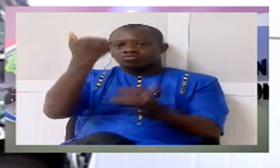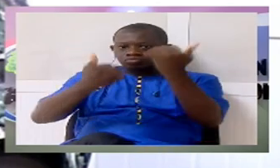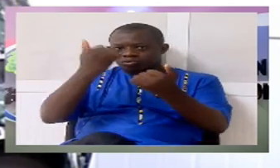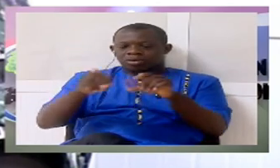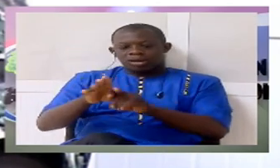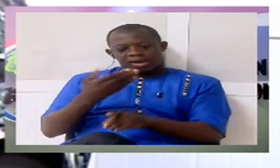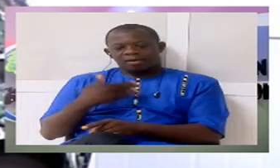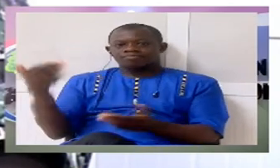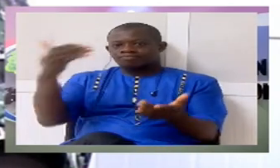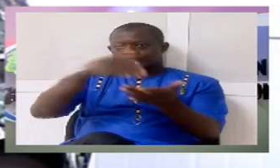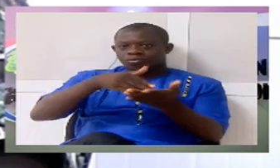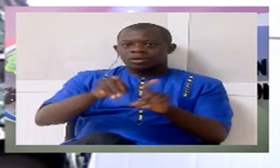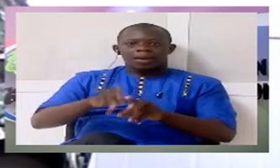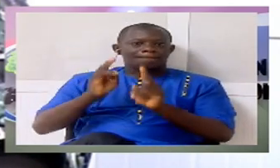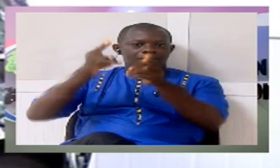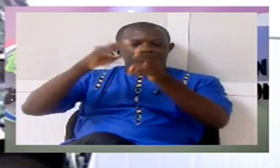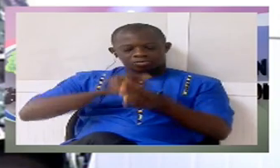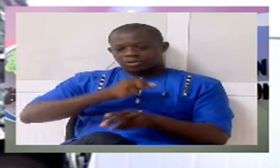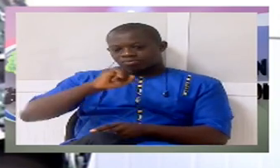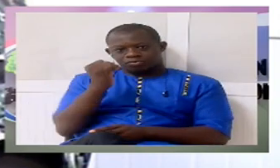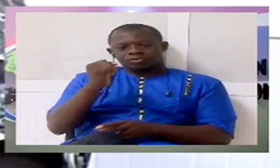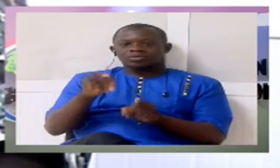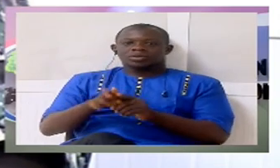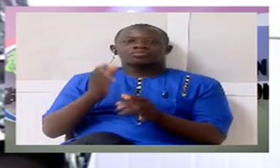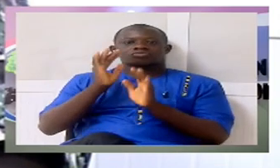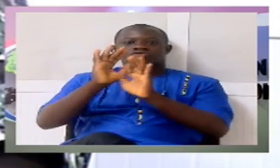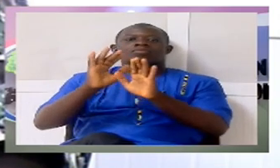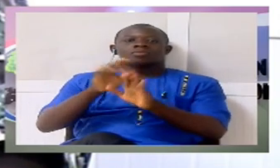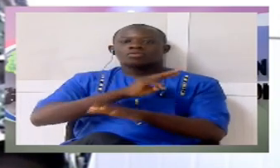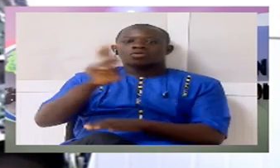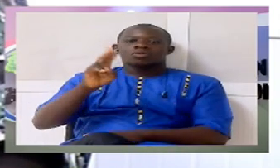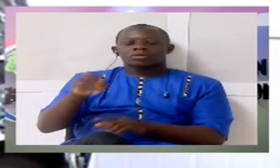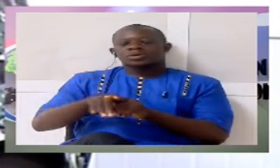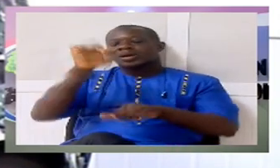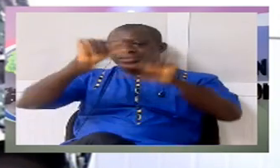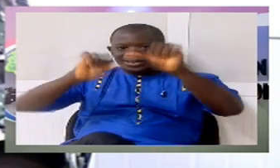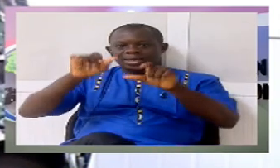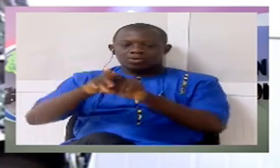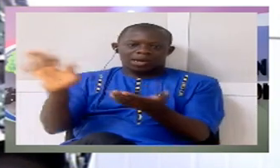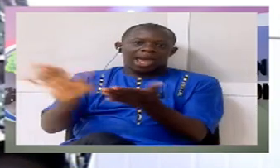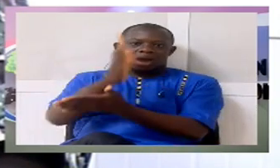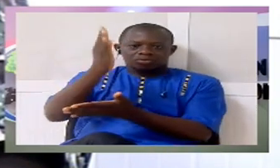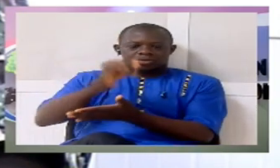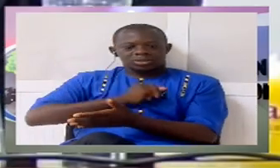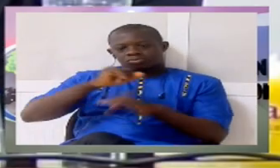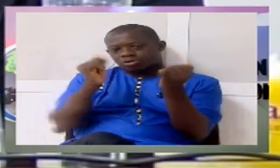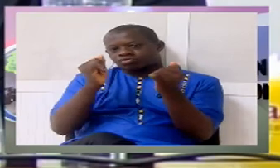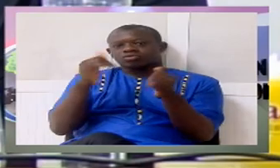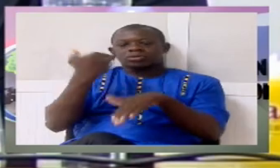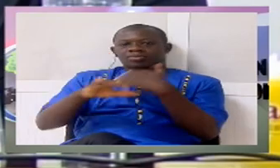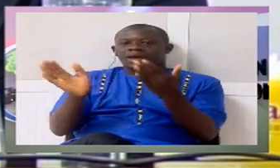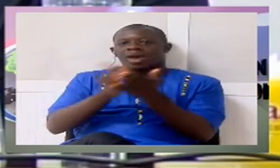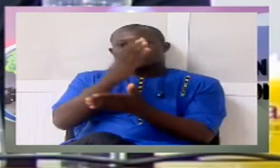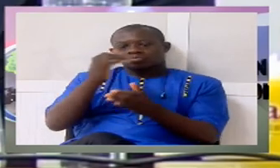Because the convoy commander said there is a vehicle approaching. They swept it, but it would not leave the way. At that